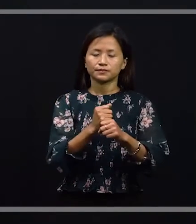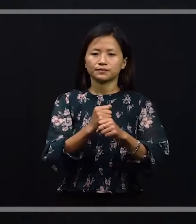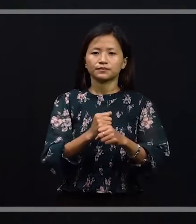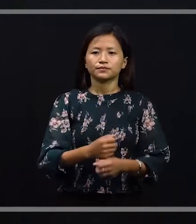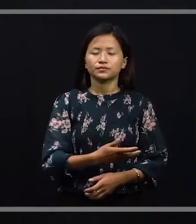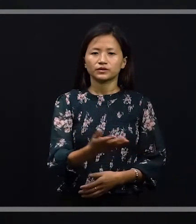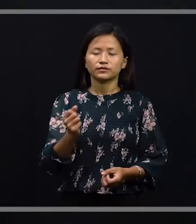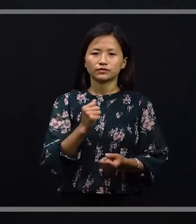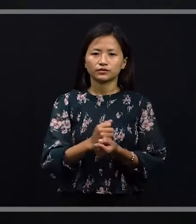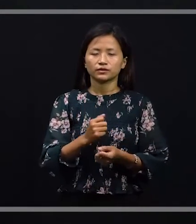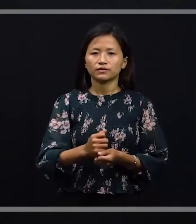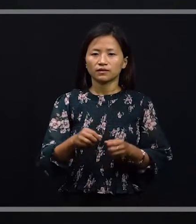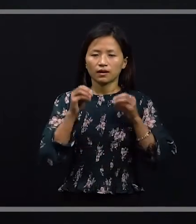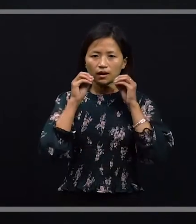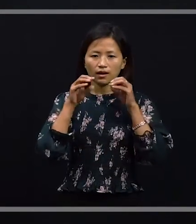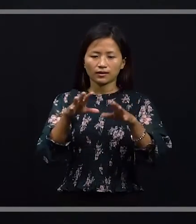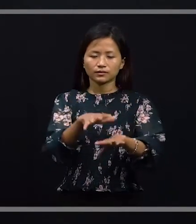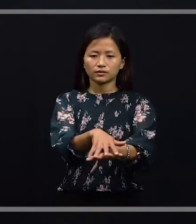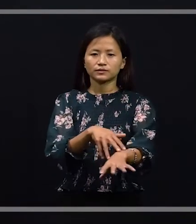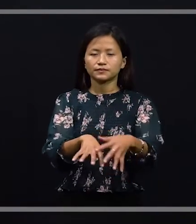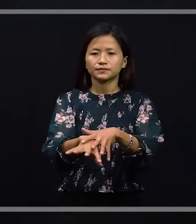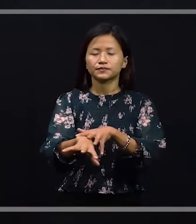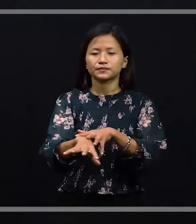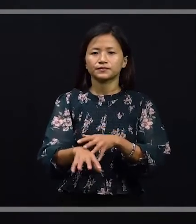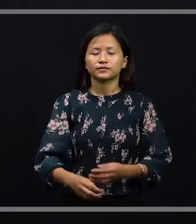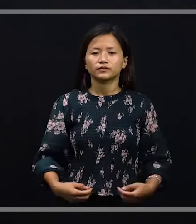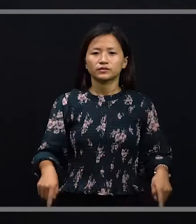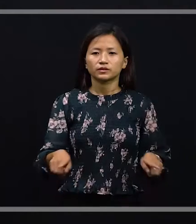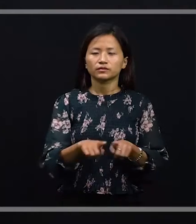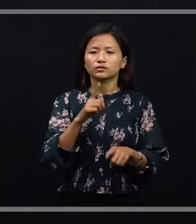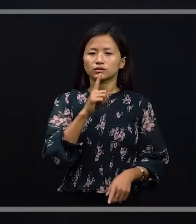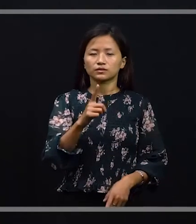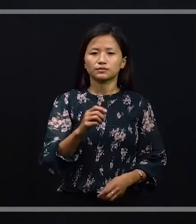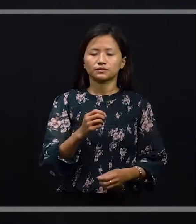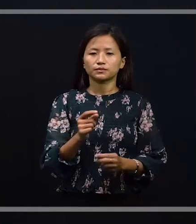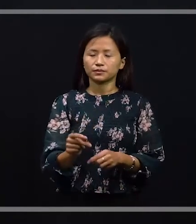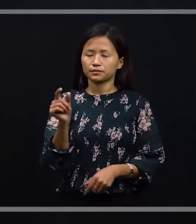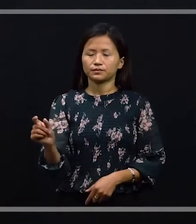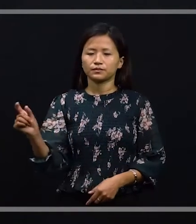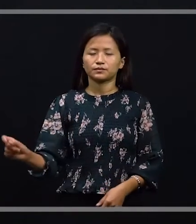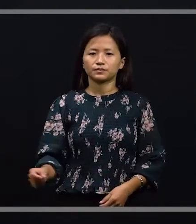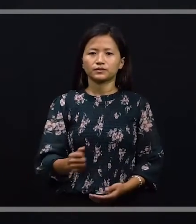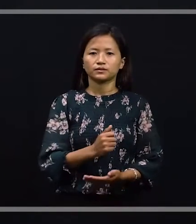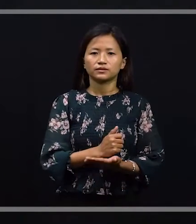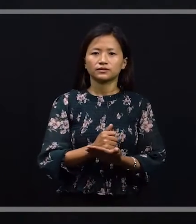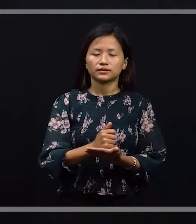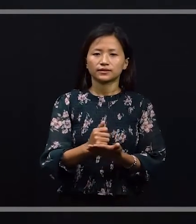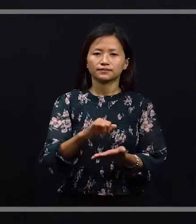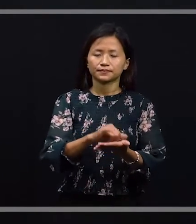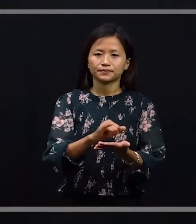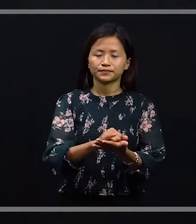people. He also introduced the widow remarriages, and he also set up a monthly